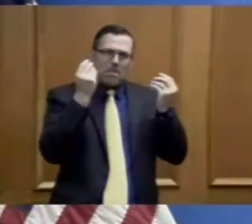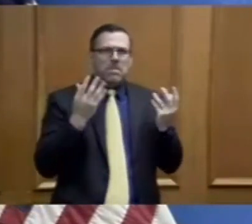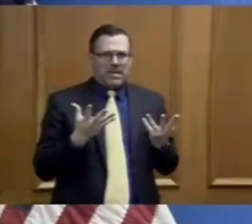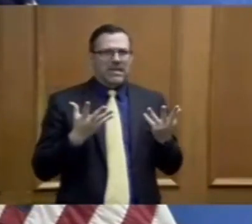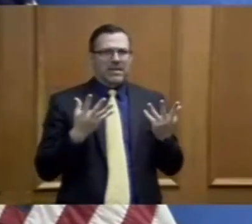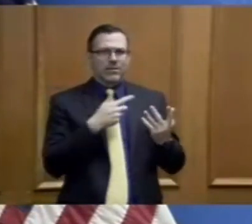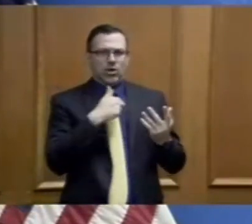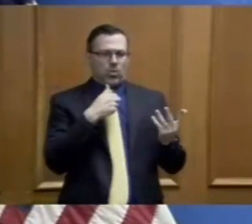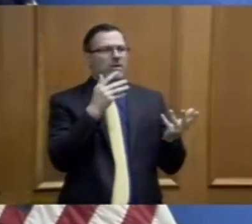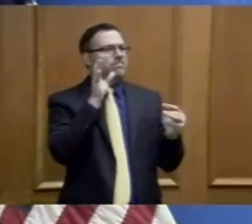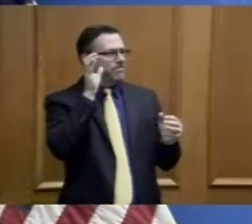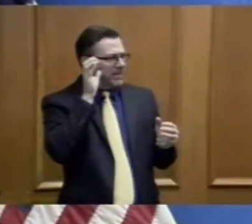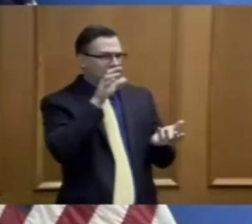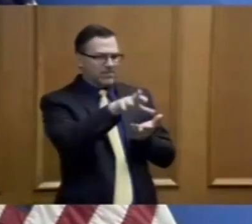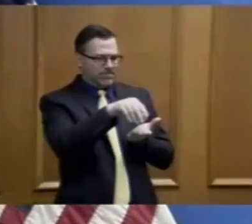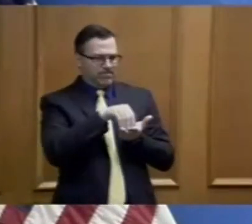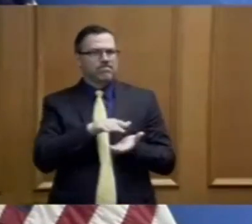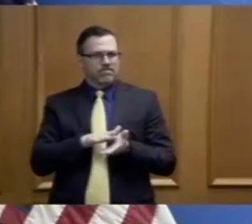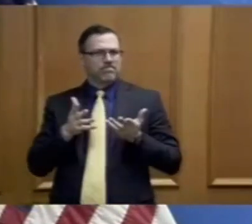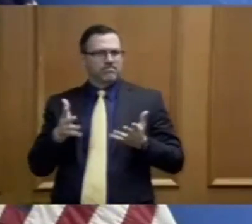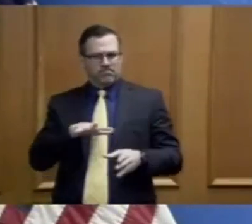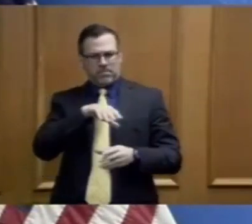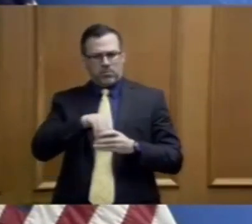this strategy.